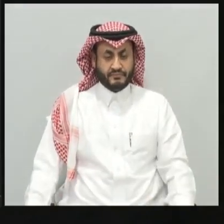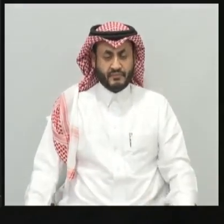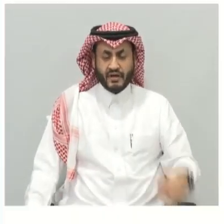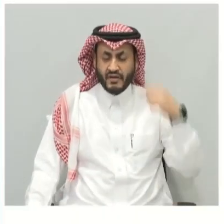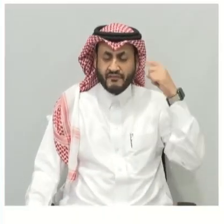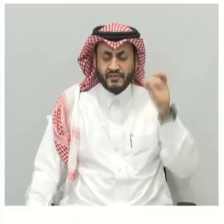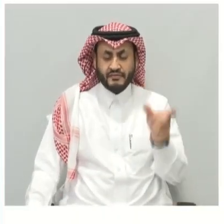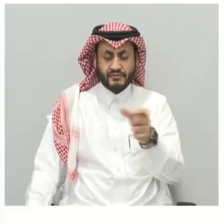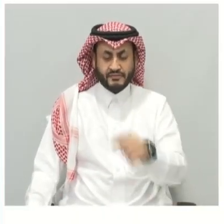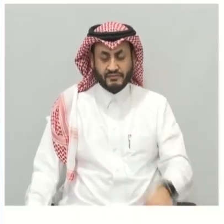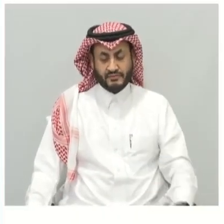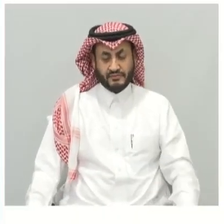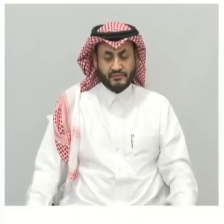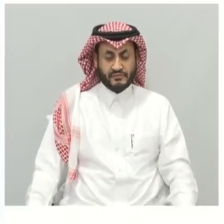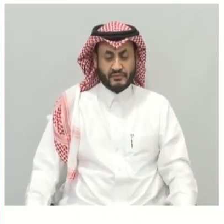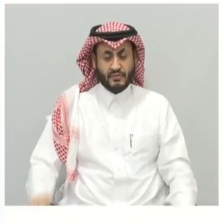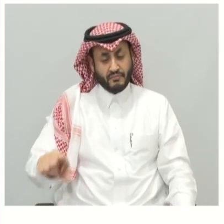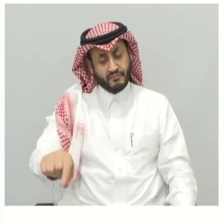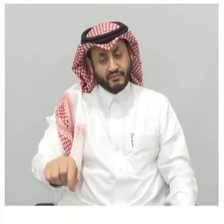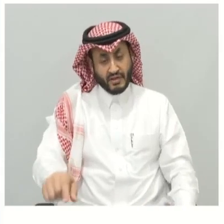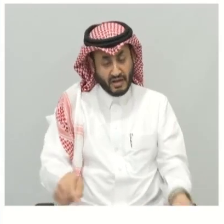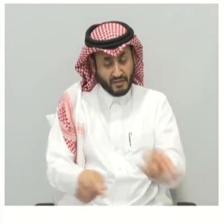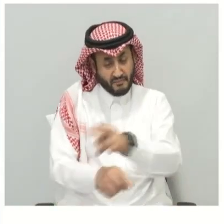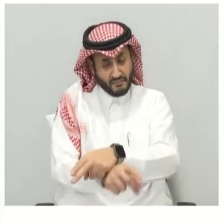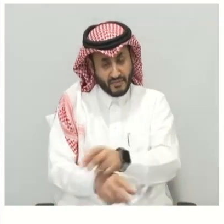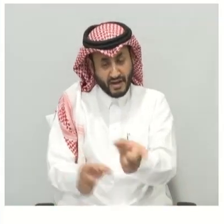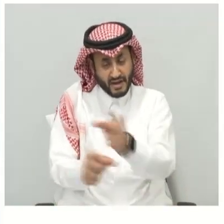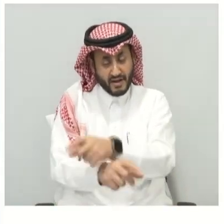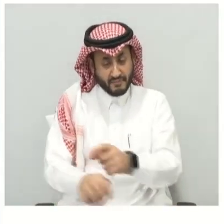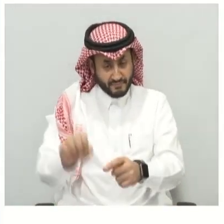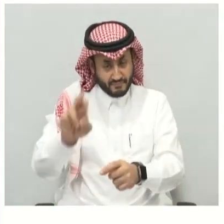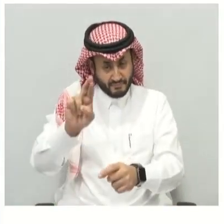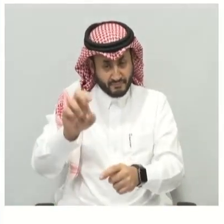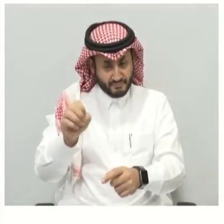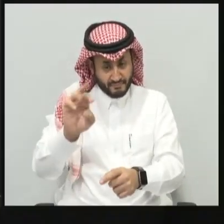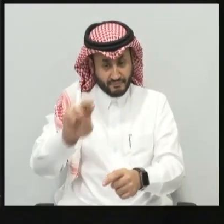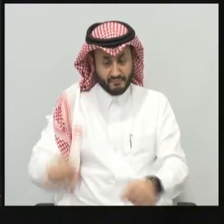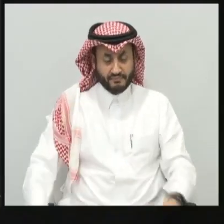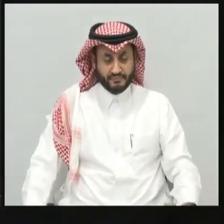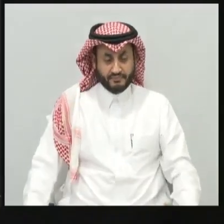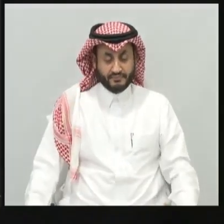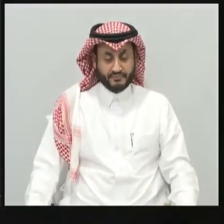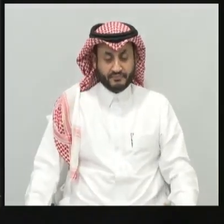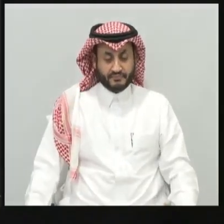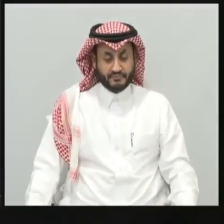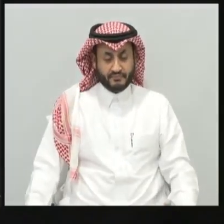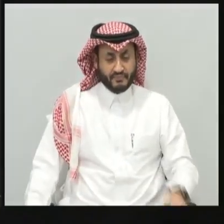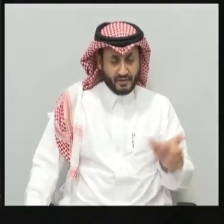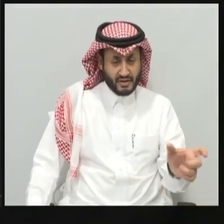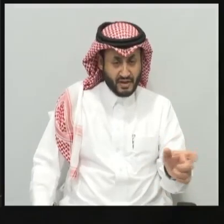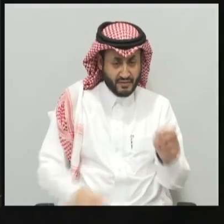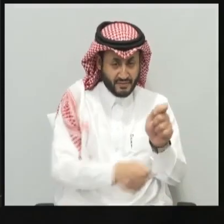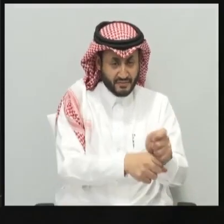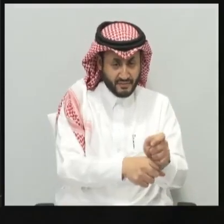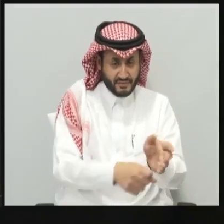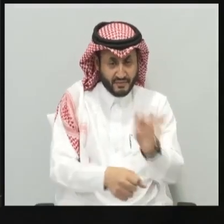think? Very good. A tennis player. So a tennis player is a job and playing tennis is